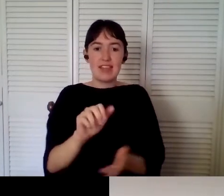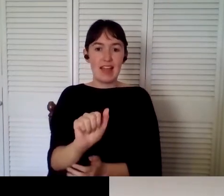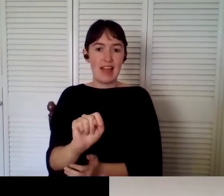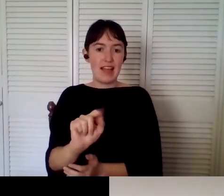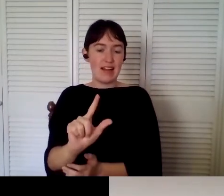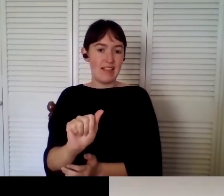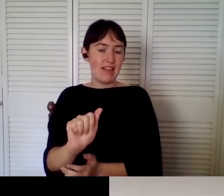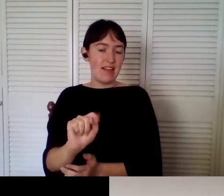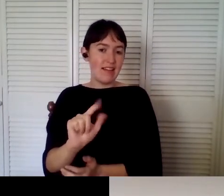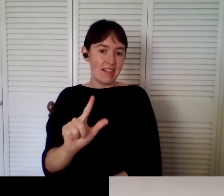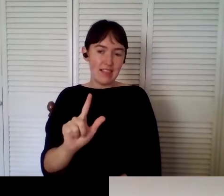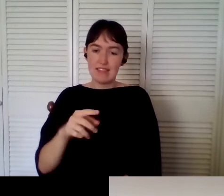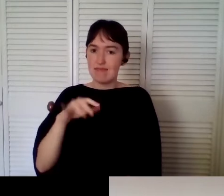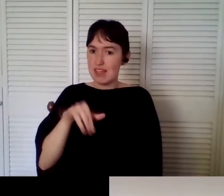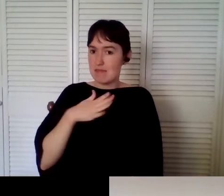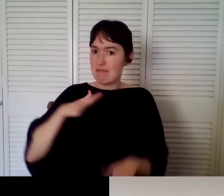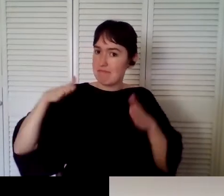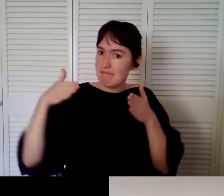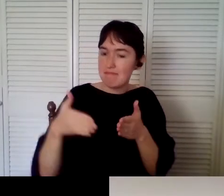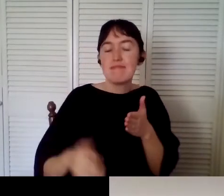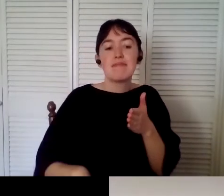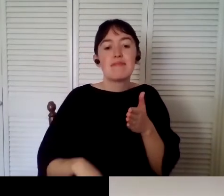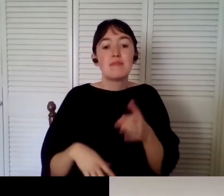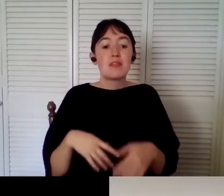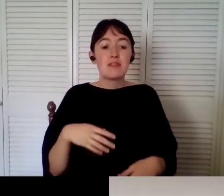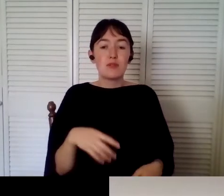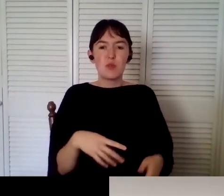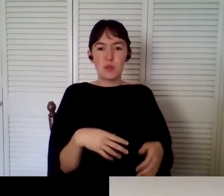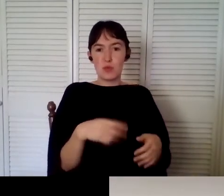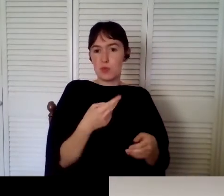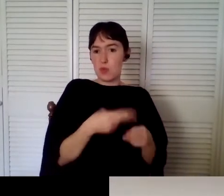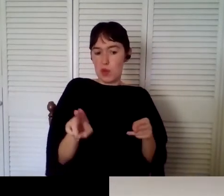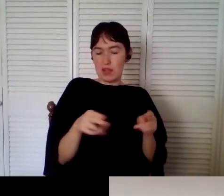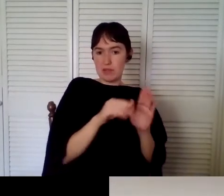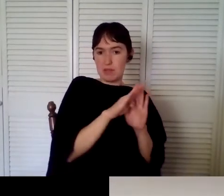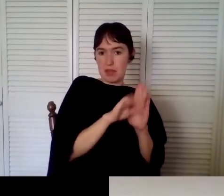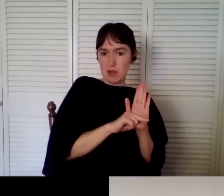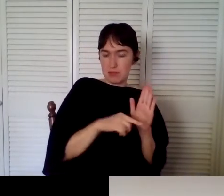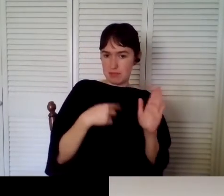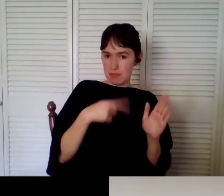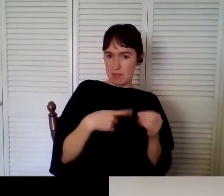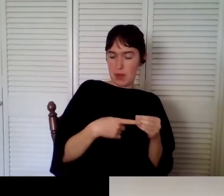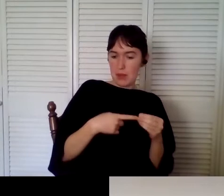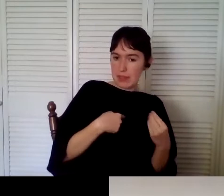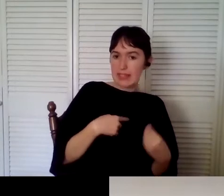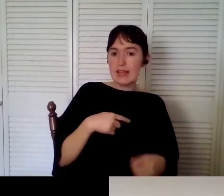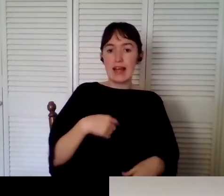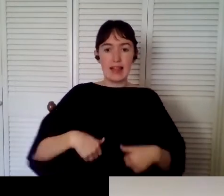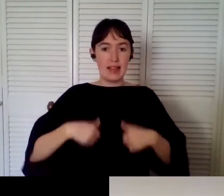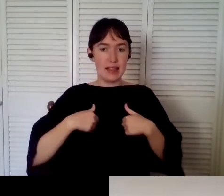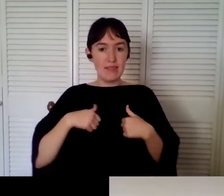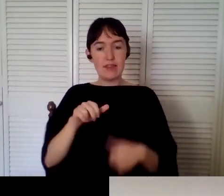guess a quick background about me. I live in Las Vegas, Nevada, and I recently graduated with an undergraduate degree